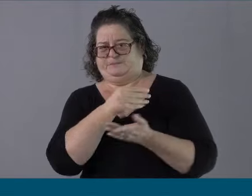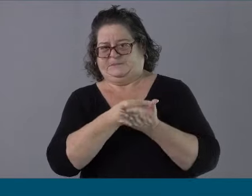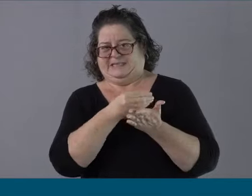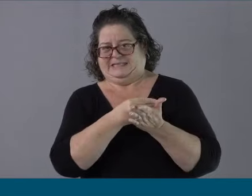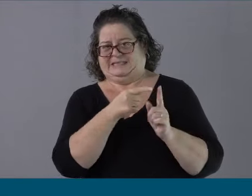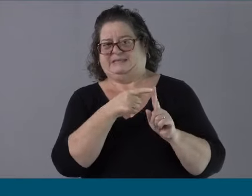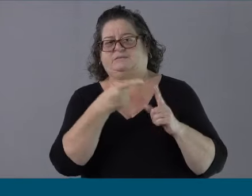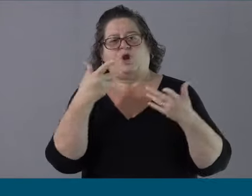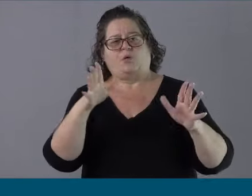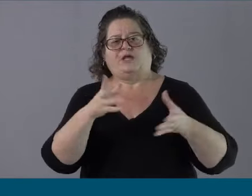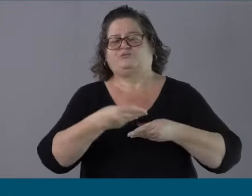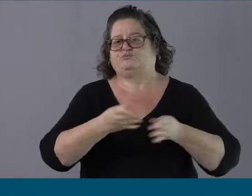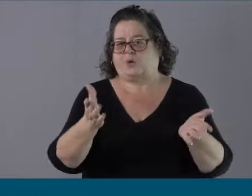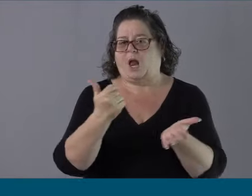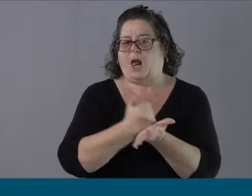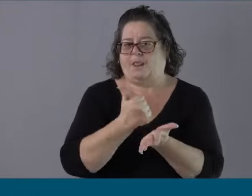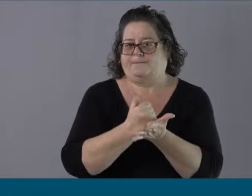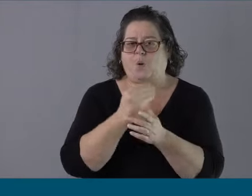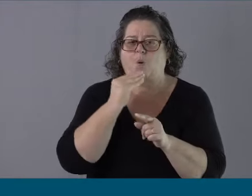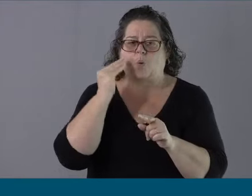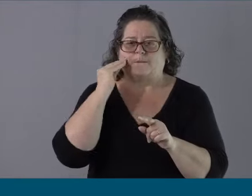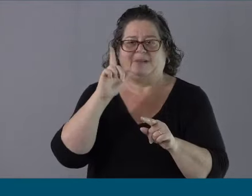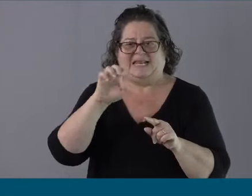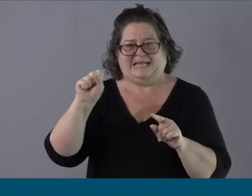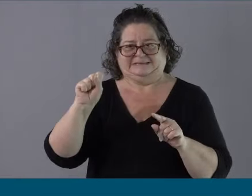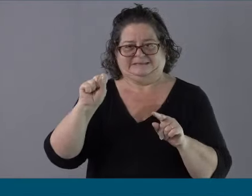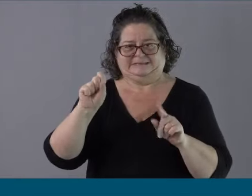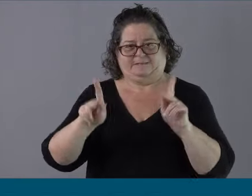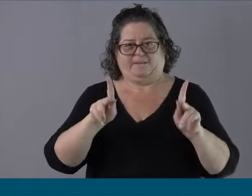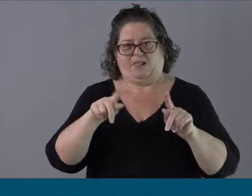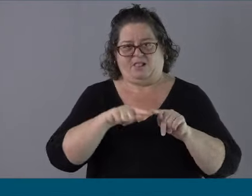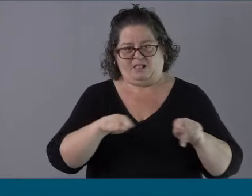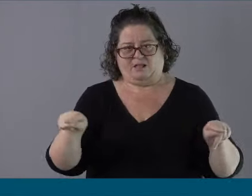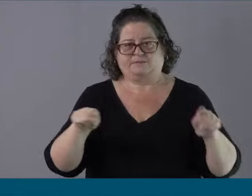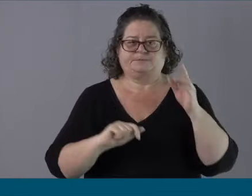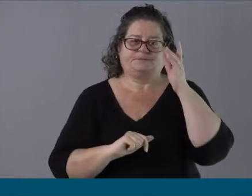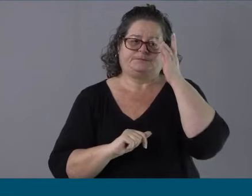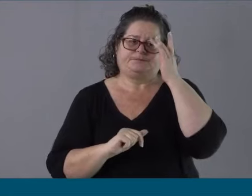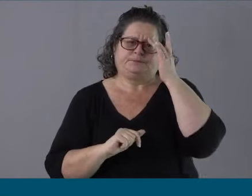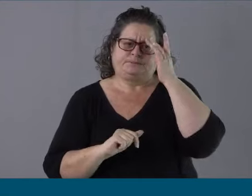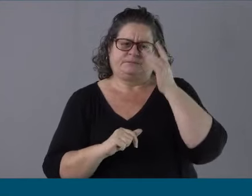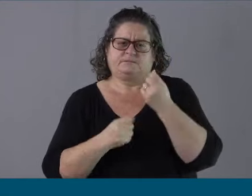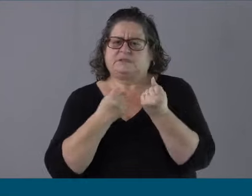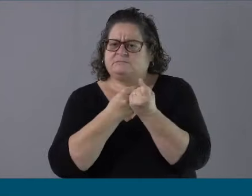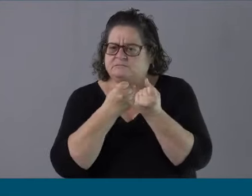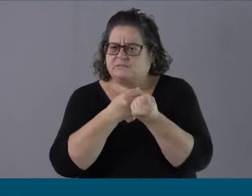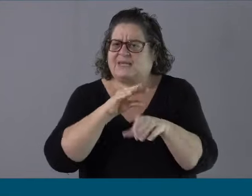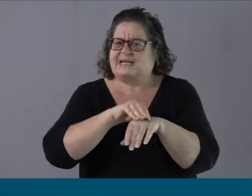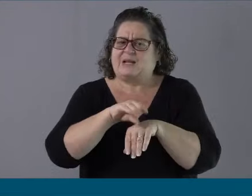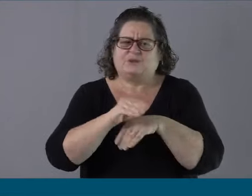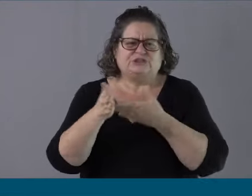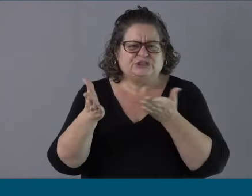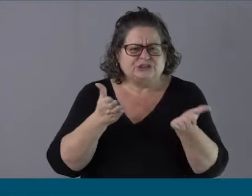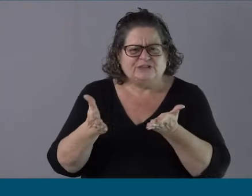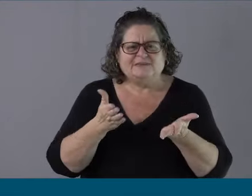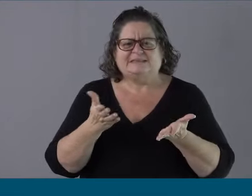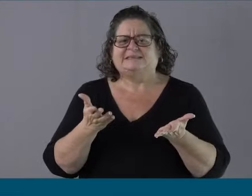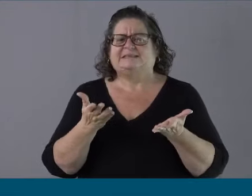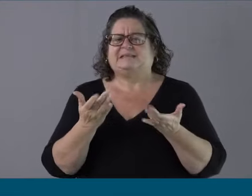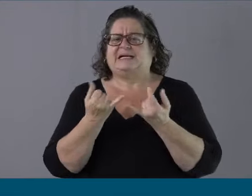independent living, rental assistance, as well as homeless shelters throughout the state. In addition, we've